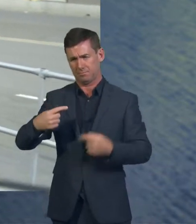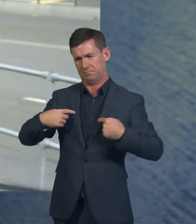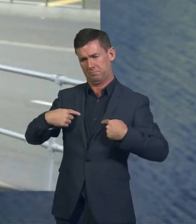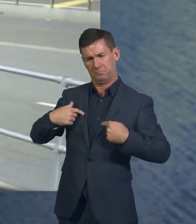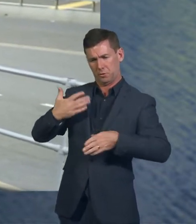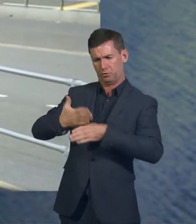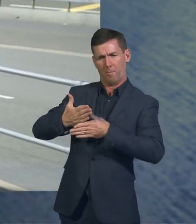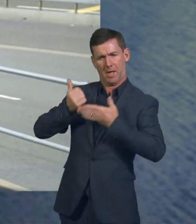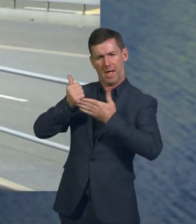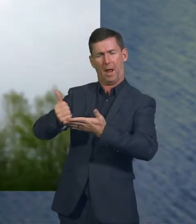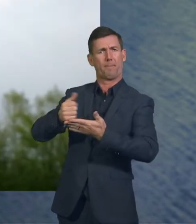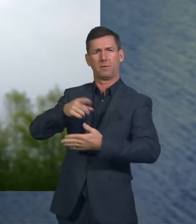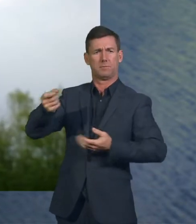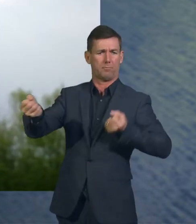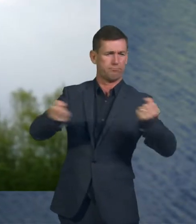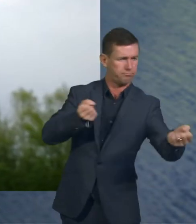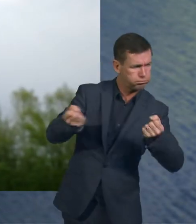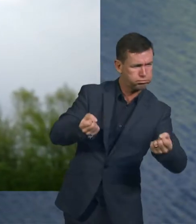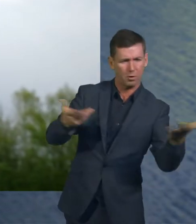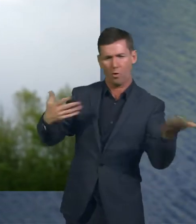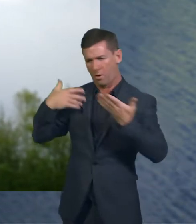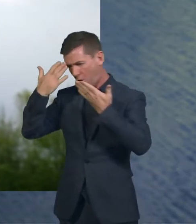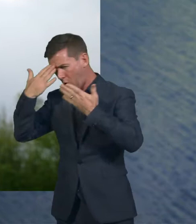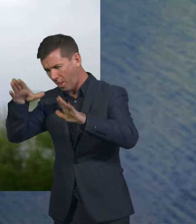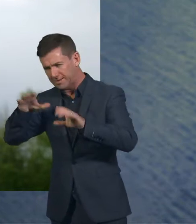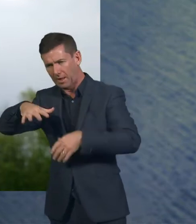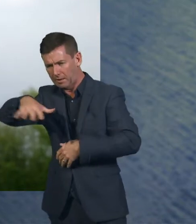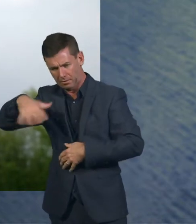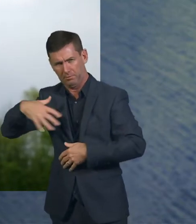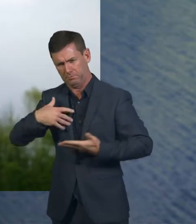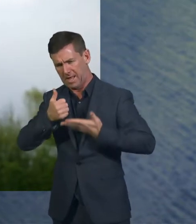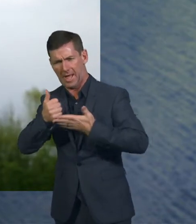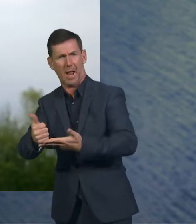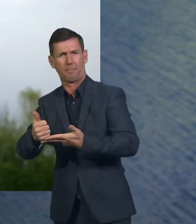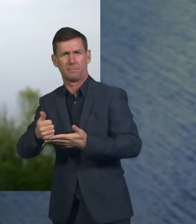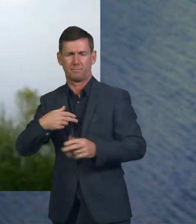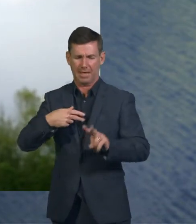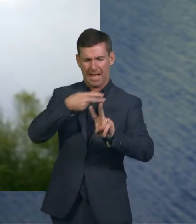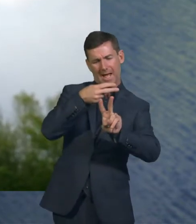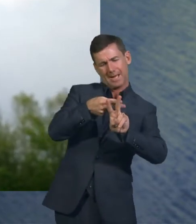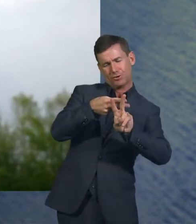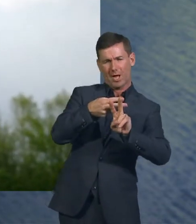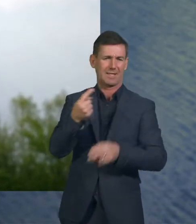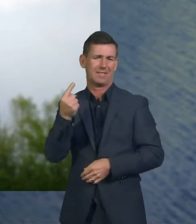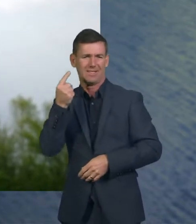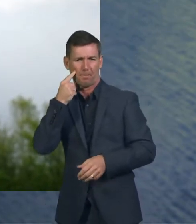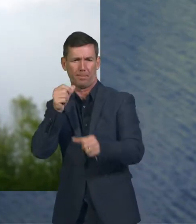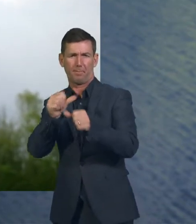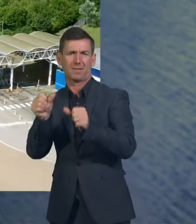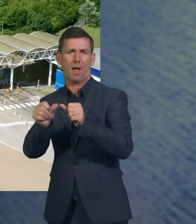customers. Doesn't matter if they're freight or tourist. We'll be we're there making everything hashtag simply better, as we call it.